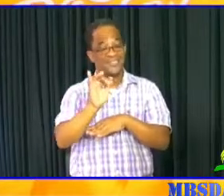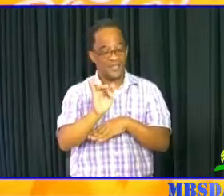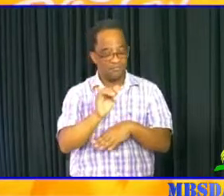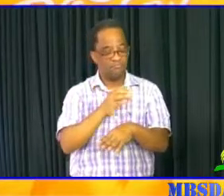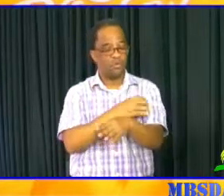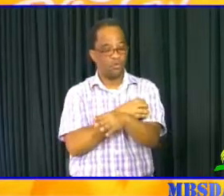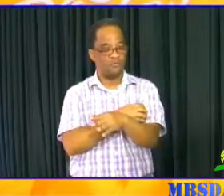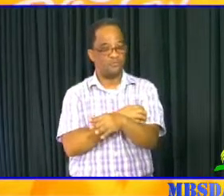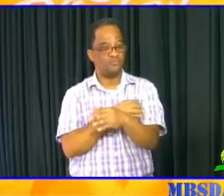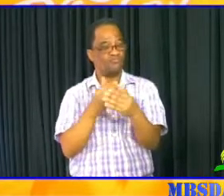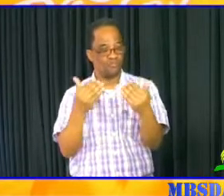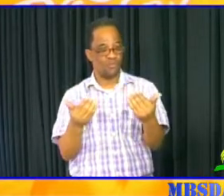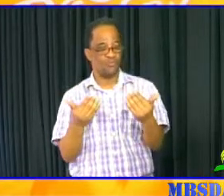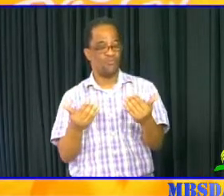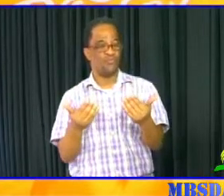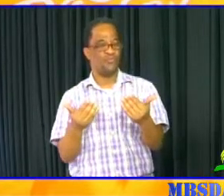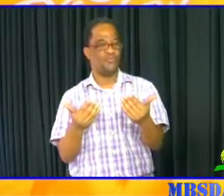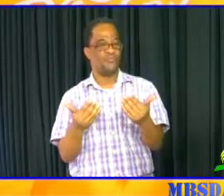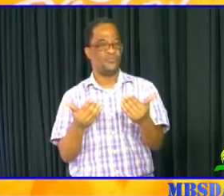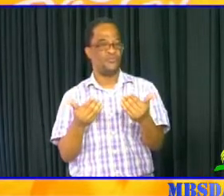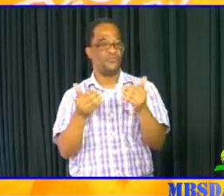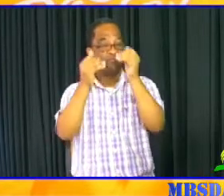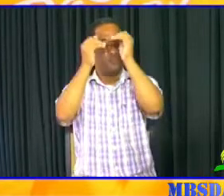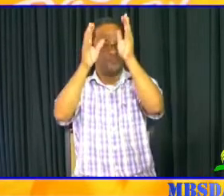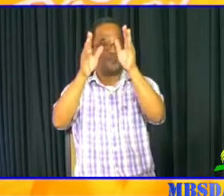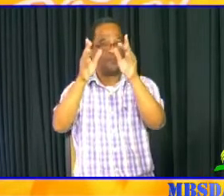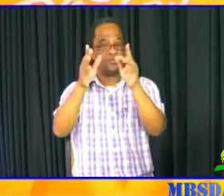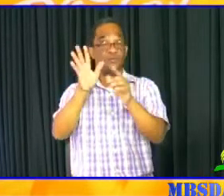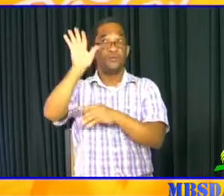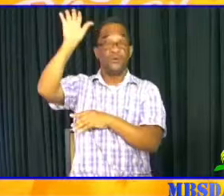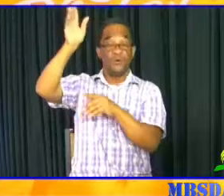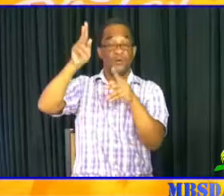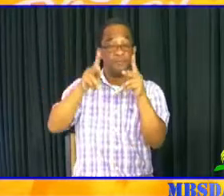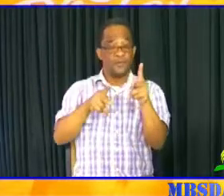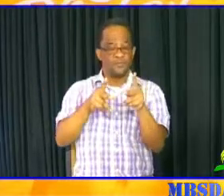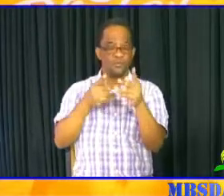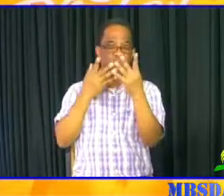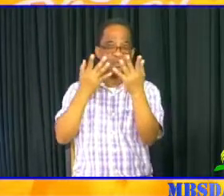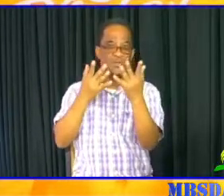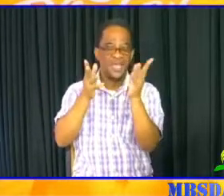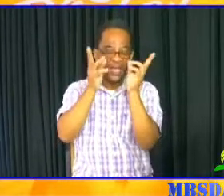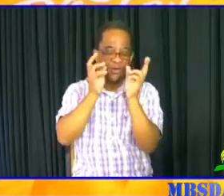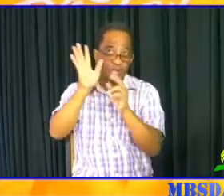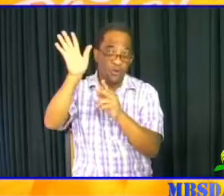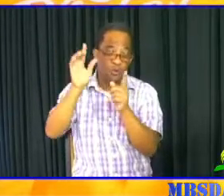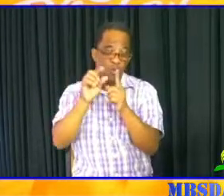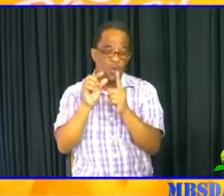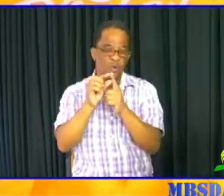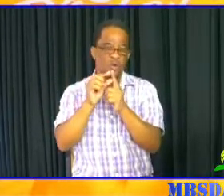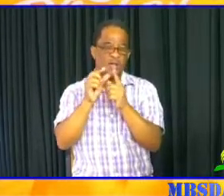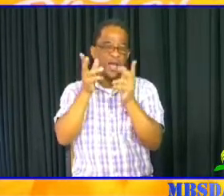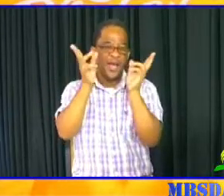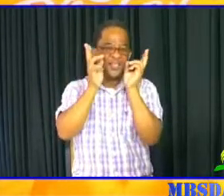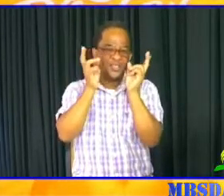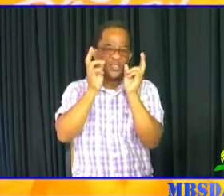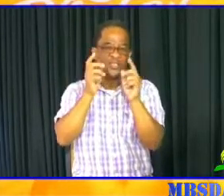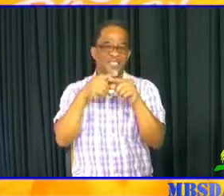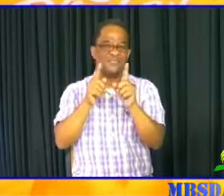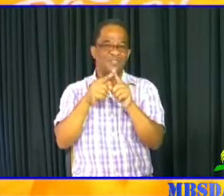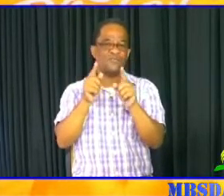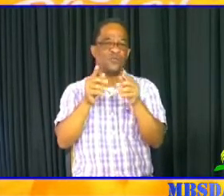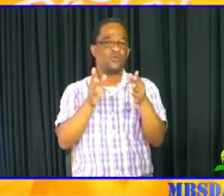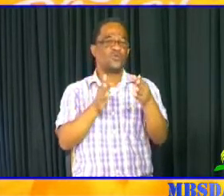powerful even today. Dear Father, as your people wait before you, as they listen to the various songs